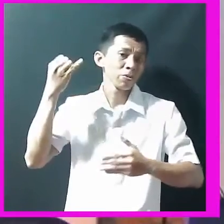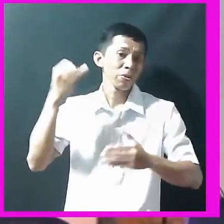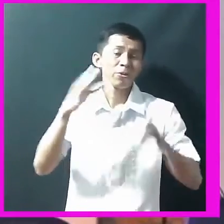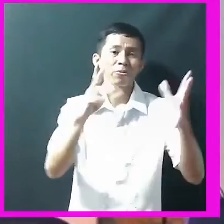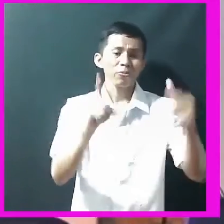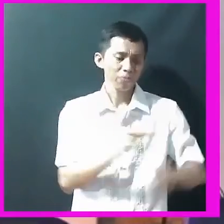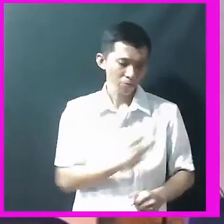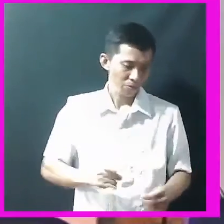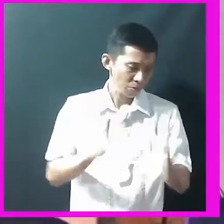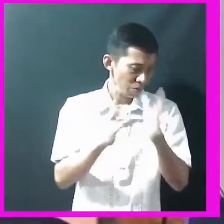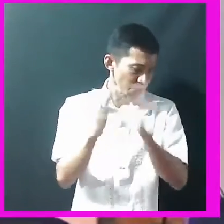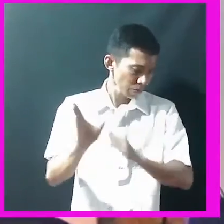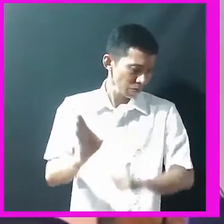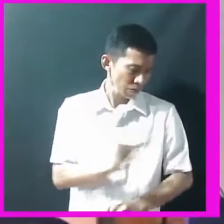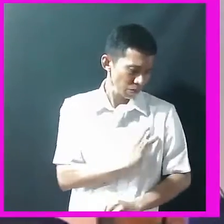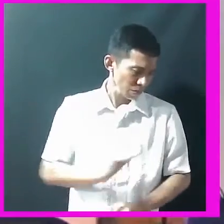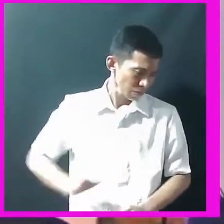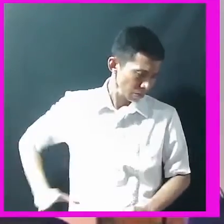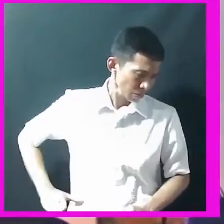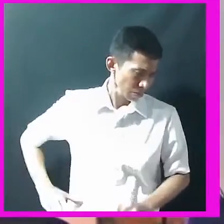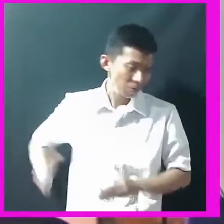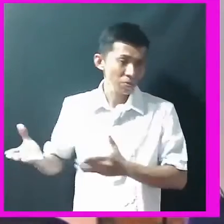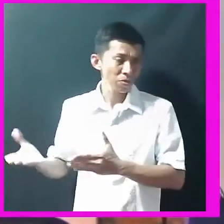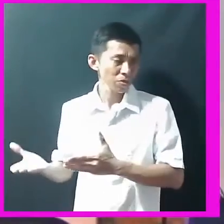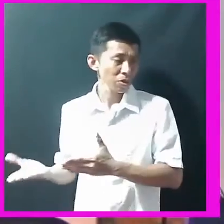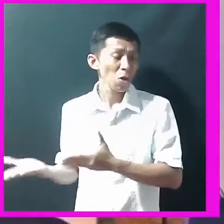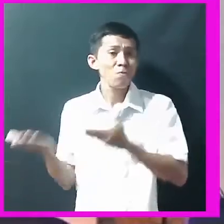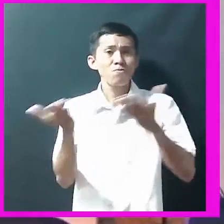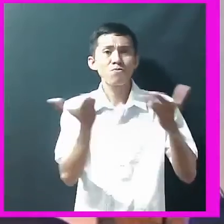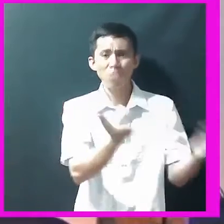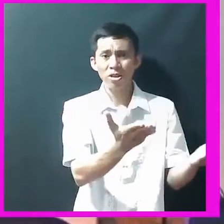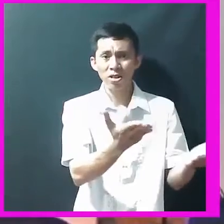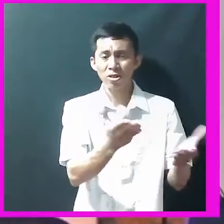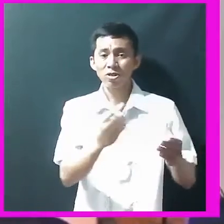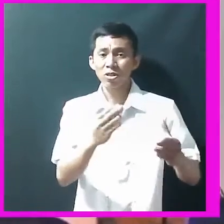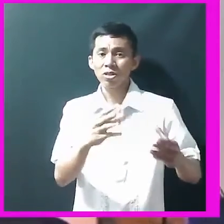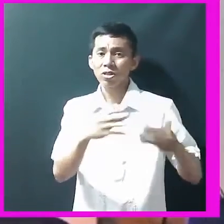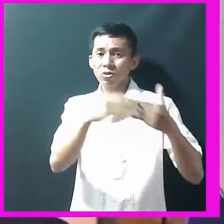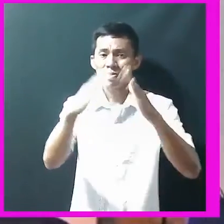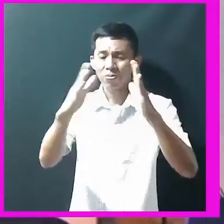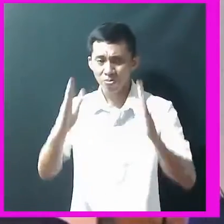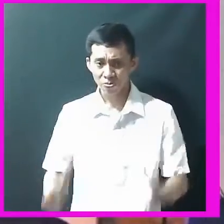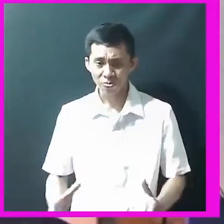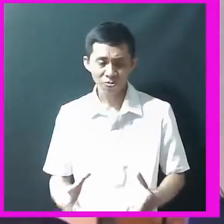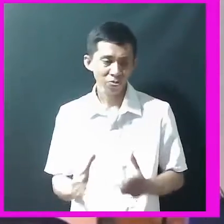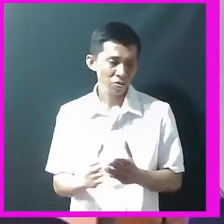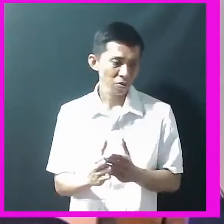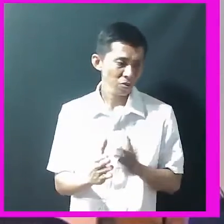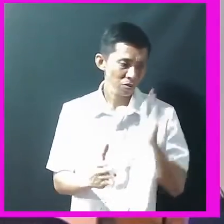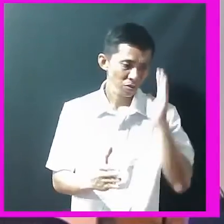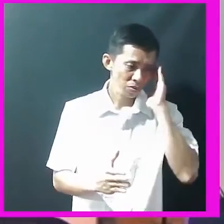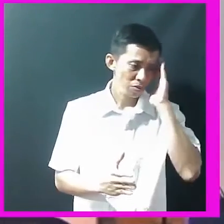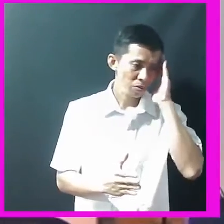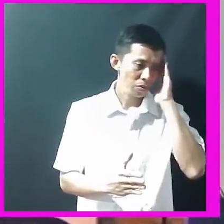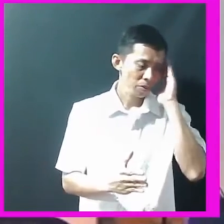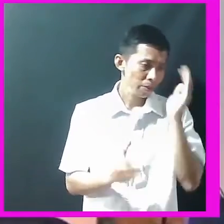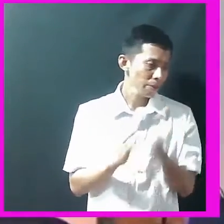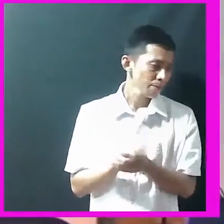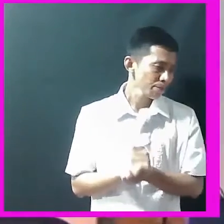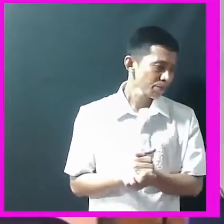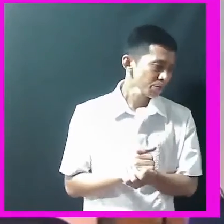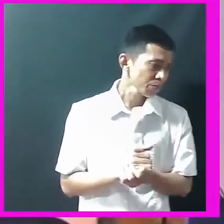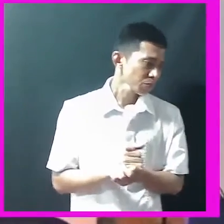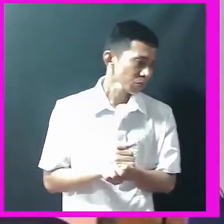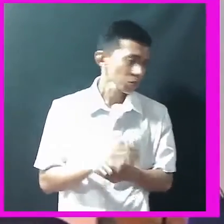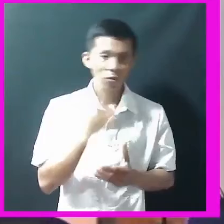Christ bounded to Caiaphas. He is bounded, that is, will be interrogated by Annas,